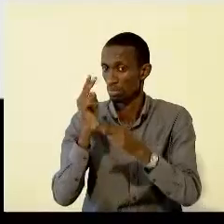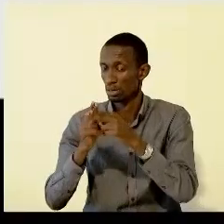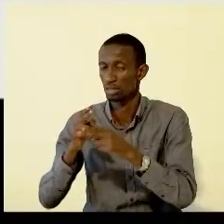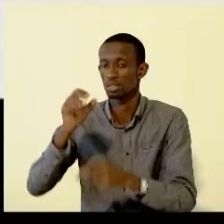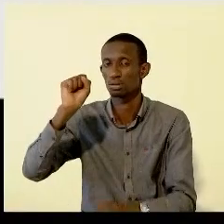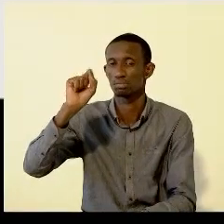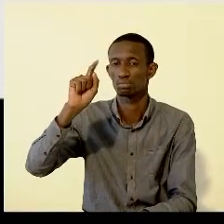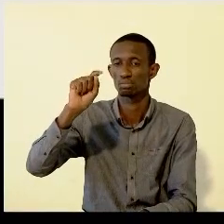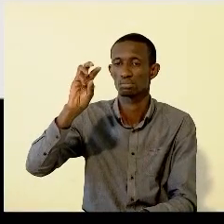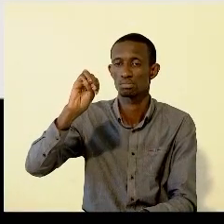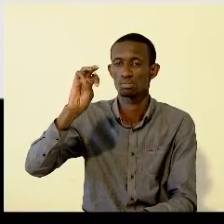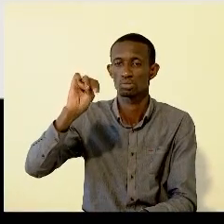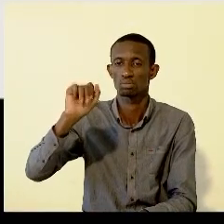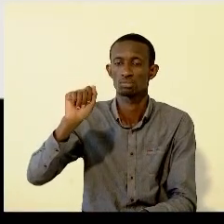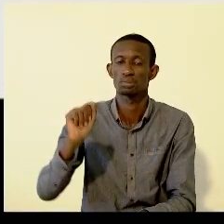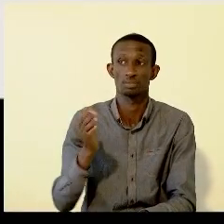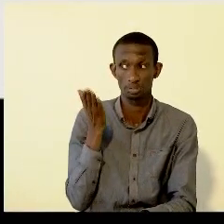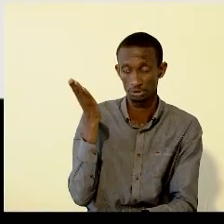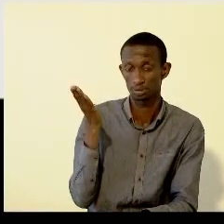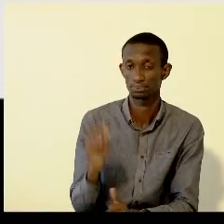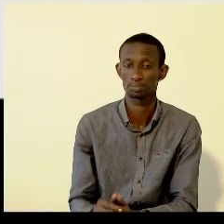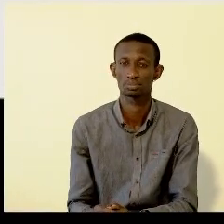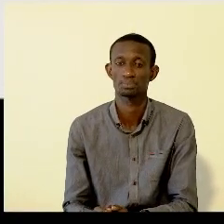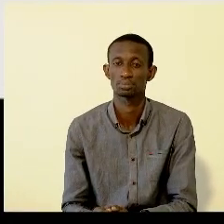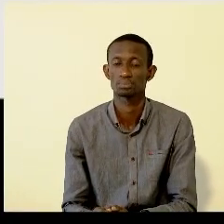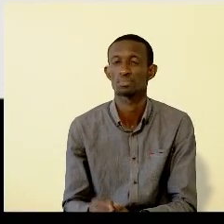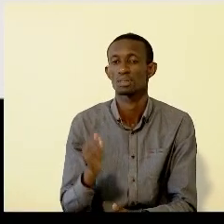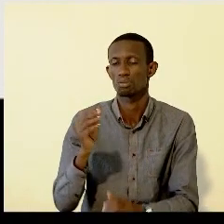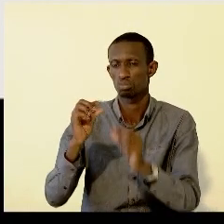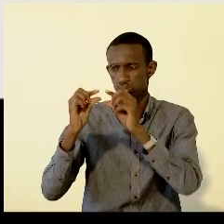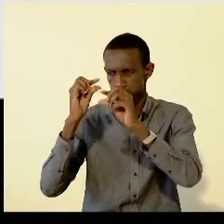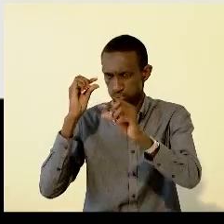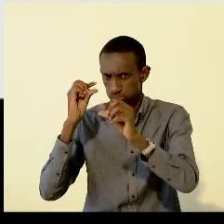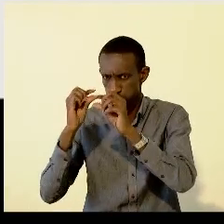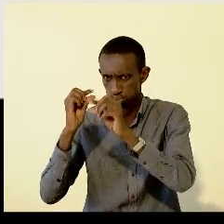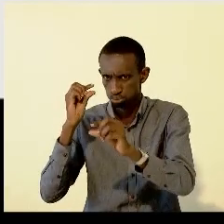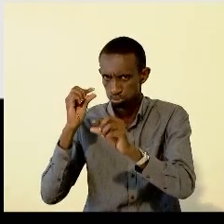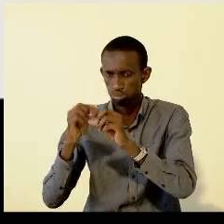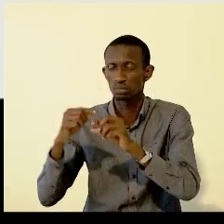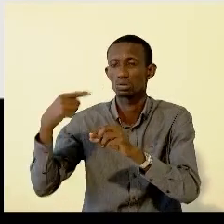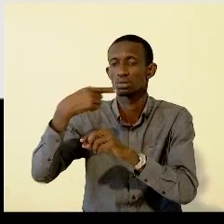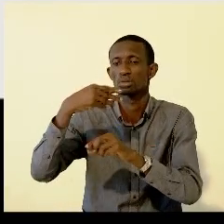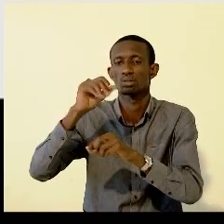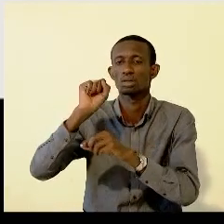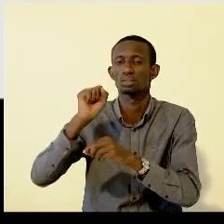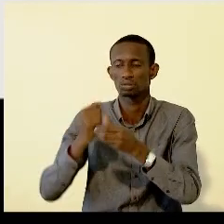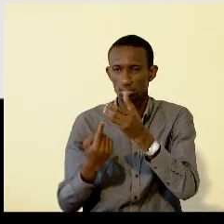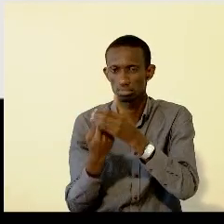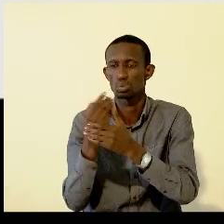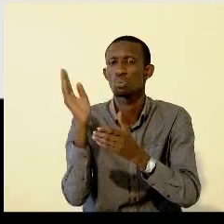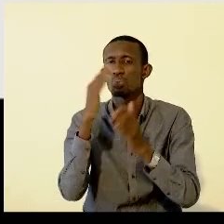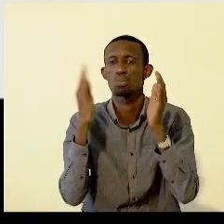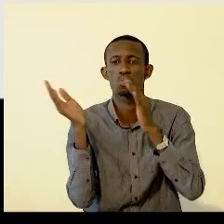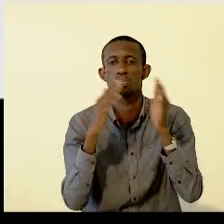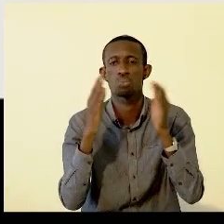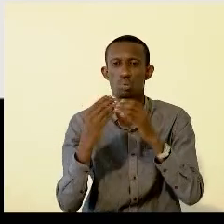stoma. And this stoma is a tiny hole that allows gases to go in and